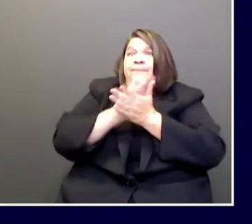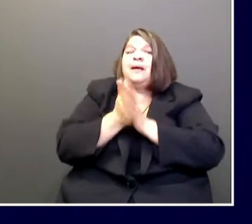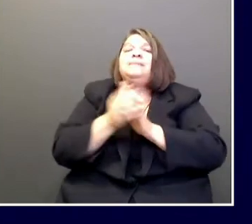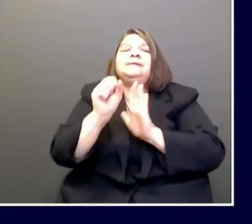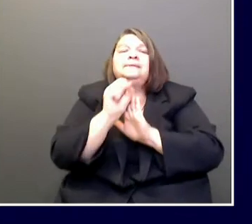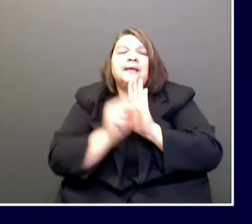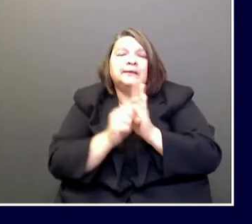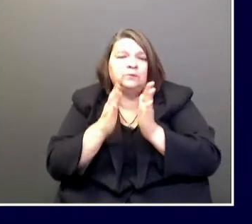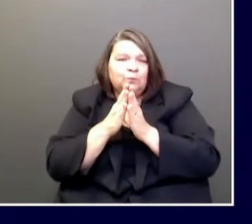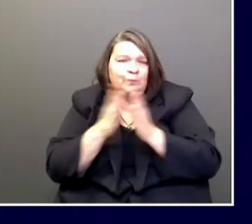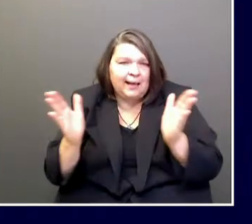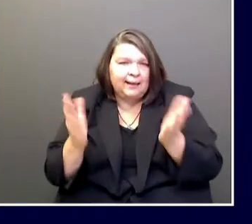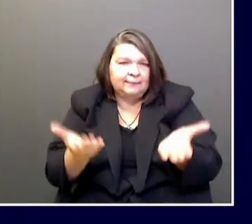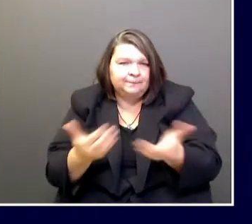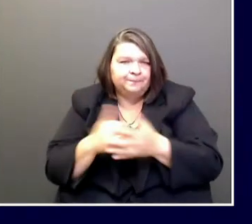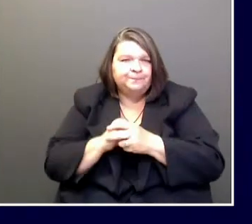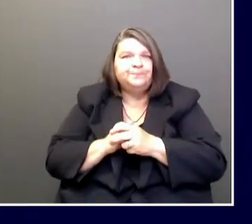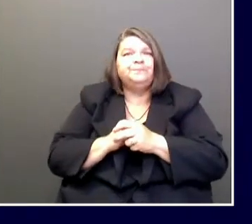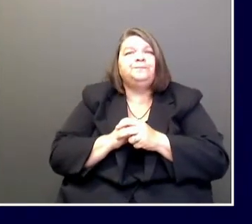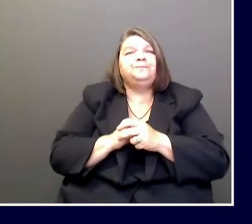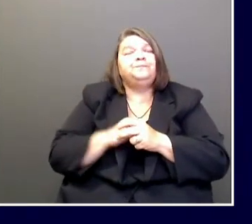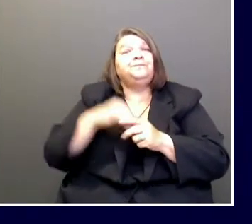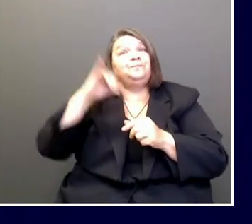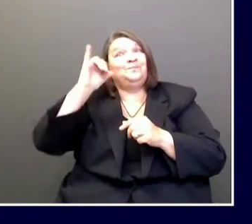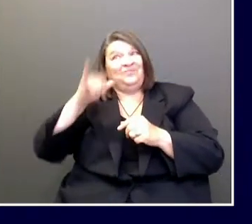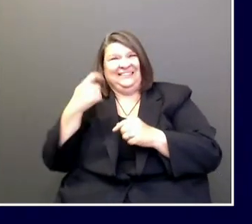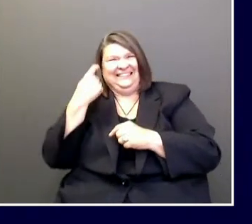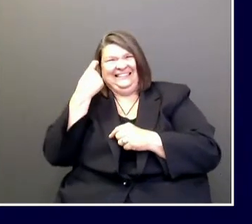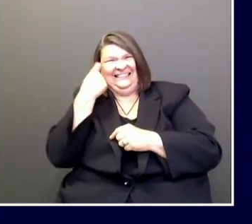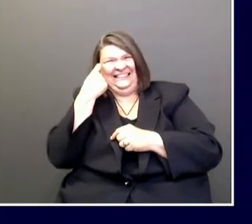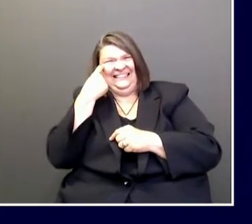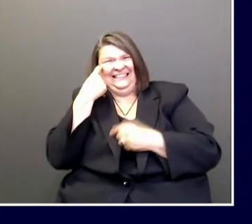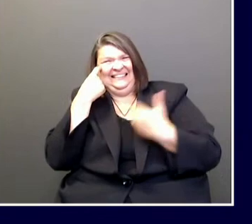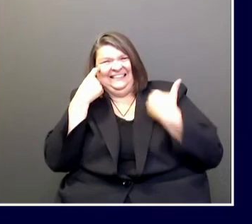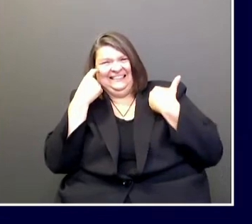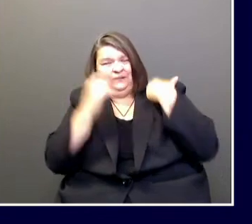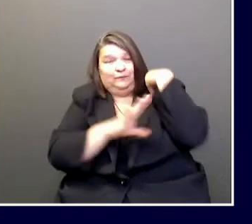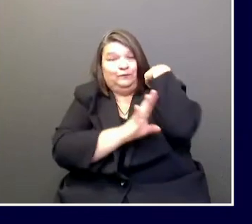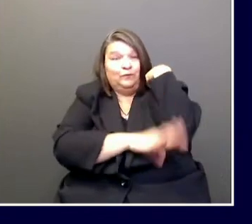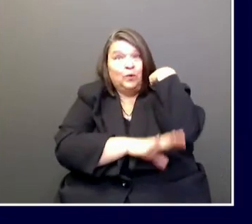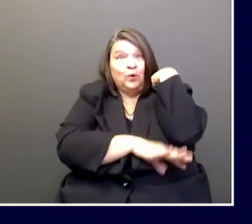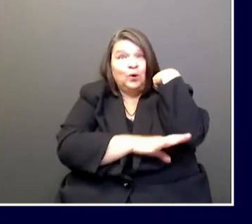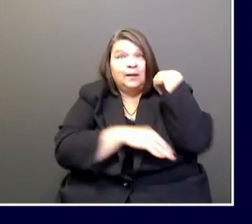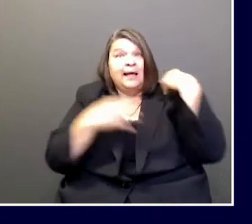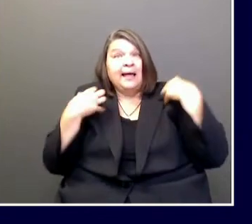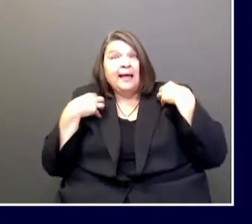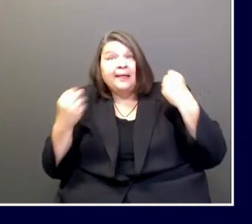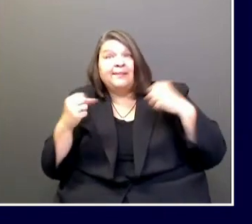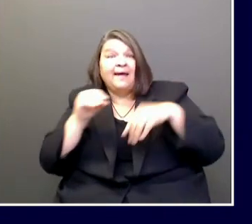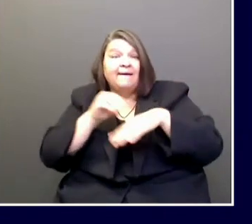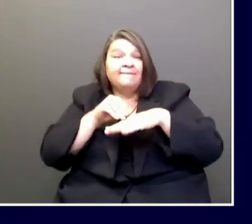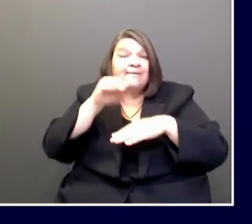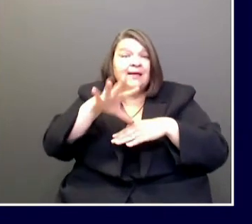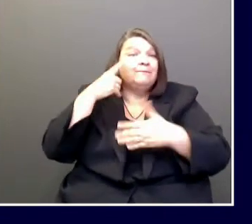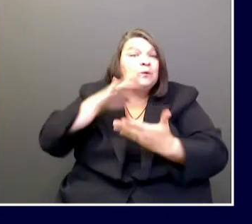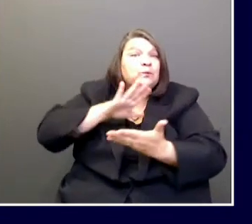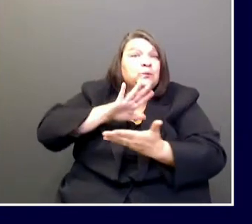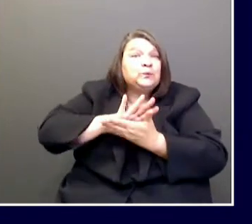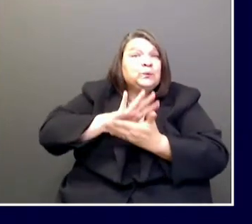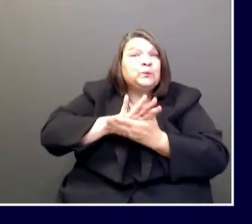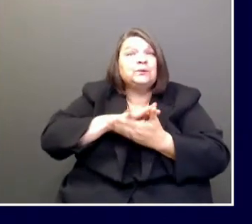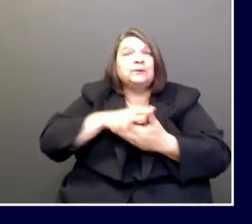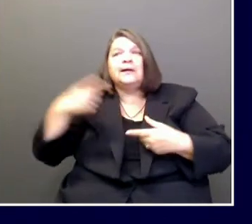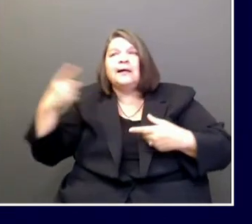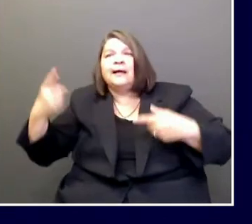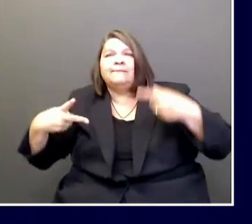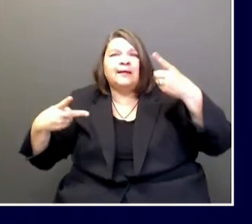And then again, going back to the fall when we were doing the health advisories for schools and hybrid learning, that was also local. So I do